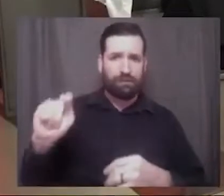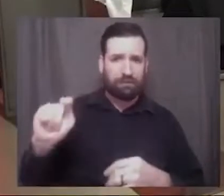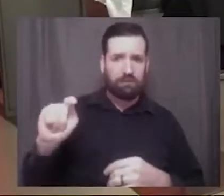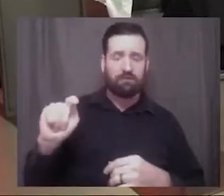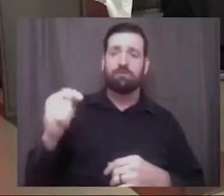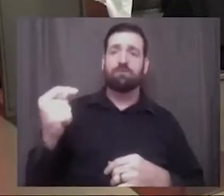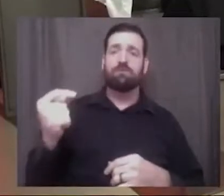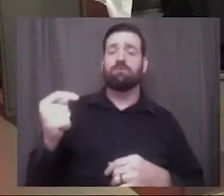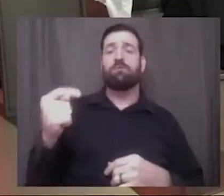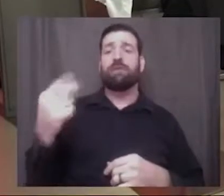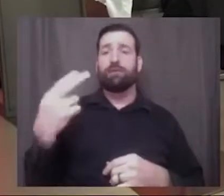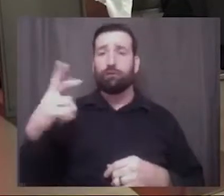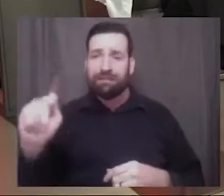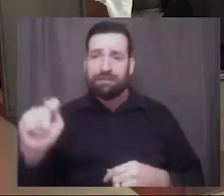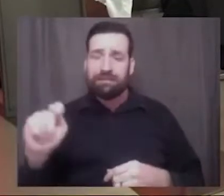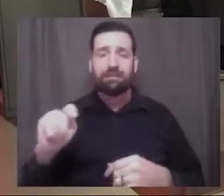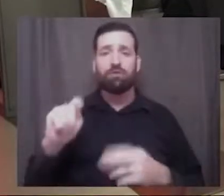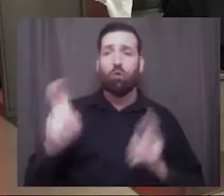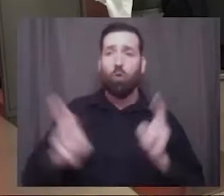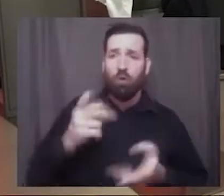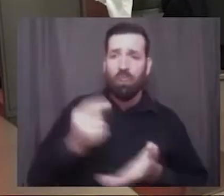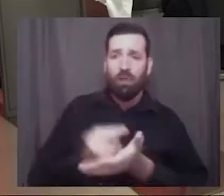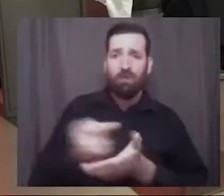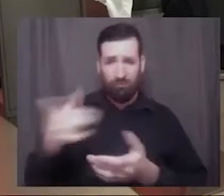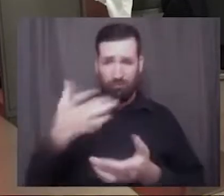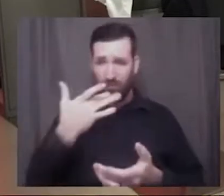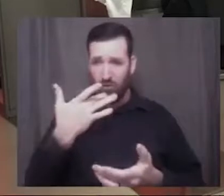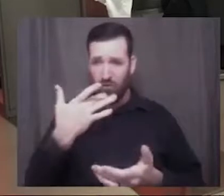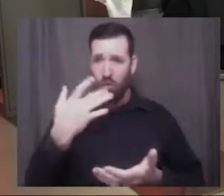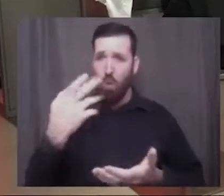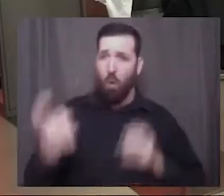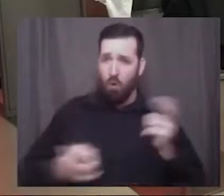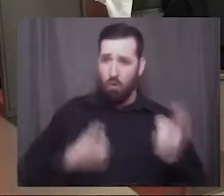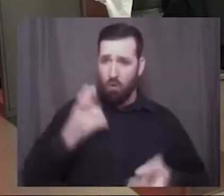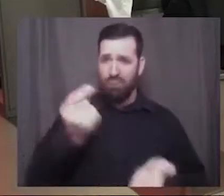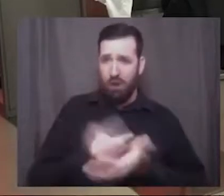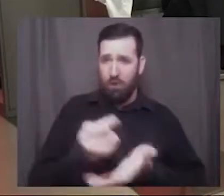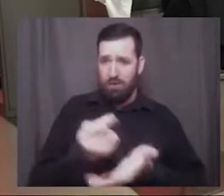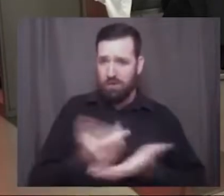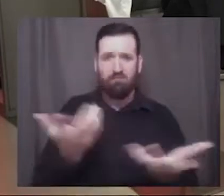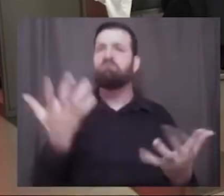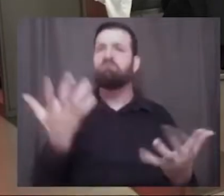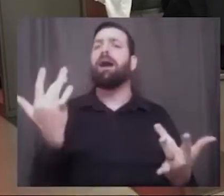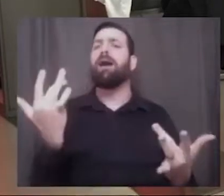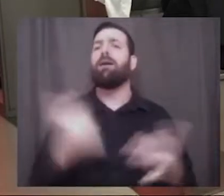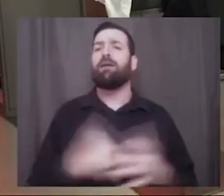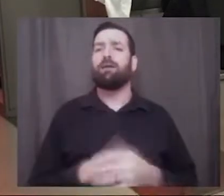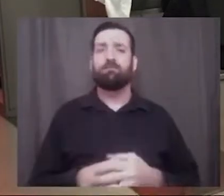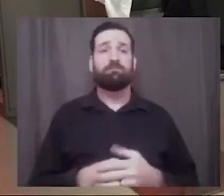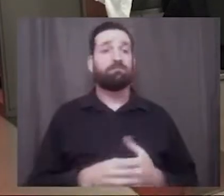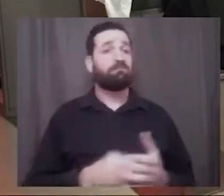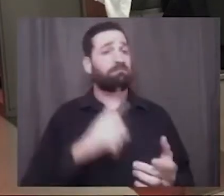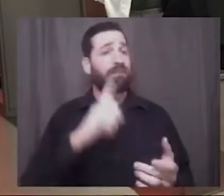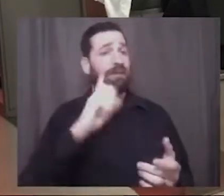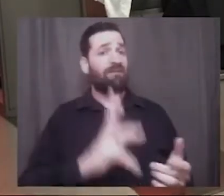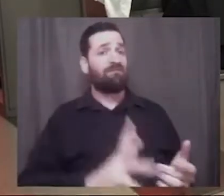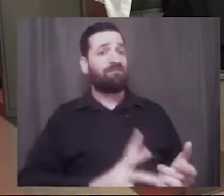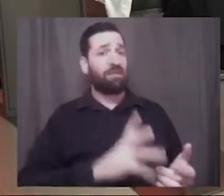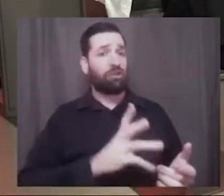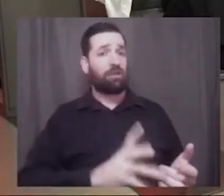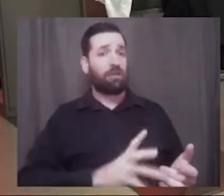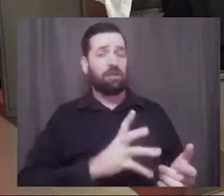or HRT, but you really prefer to call it hormone therapy. That's right. And why is that? I mean, I think officially that was a little change